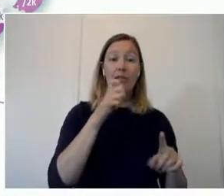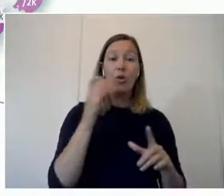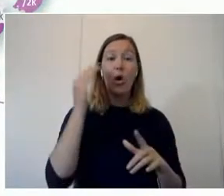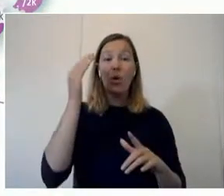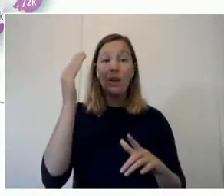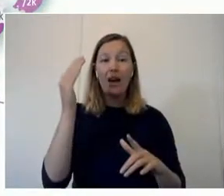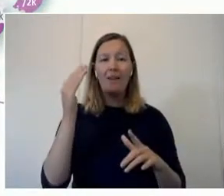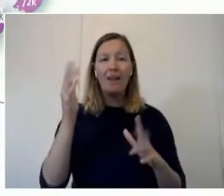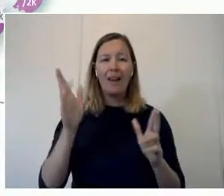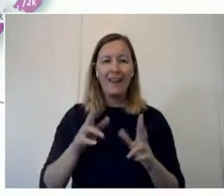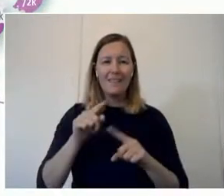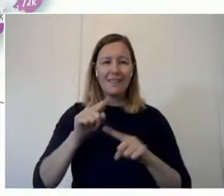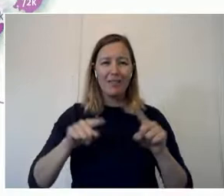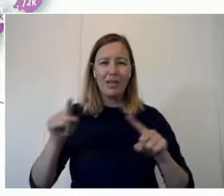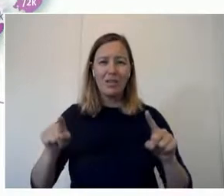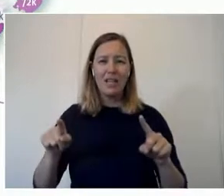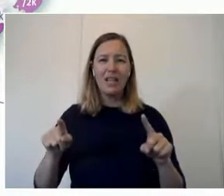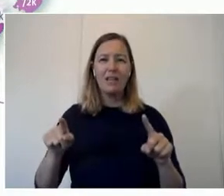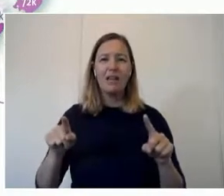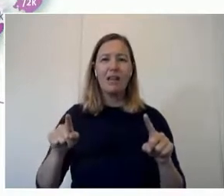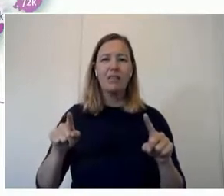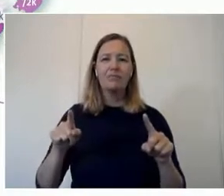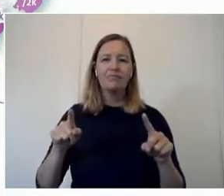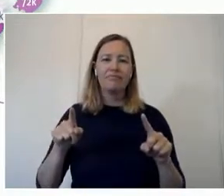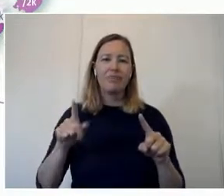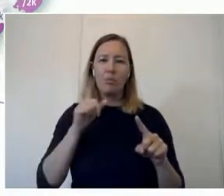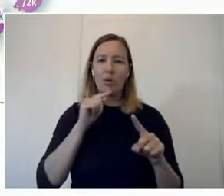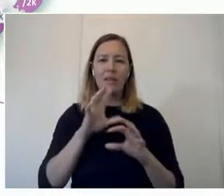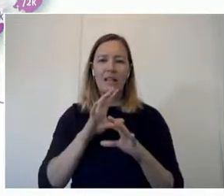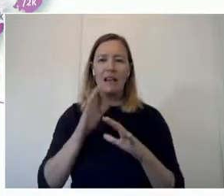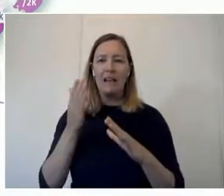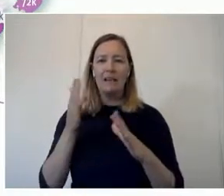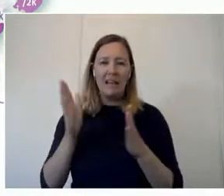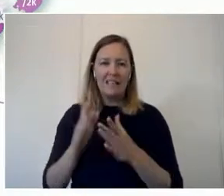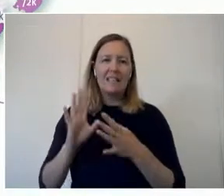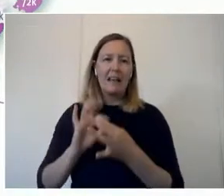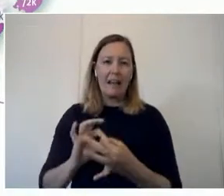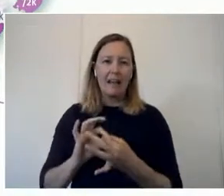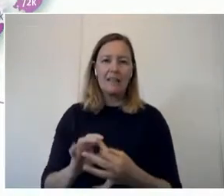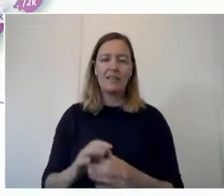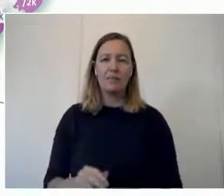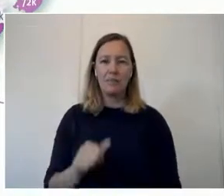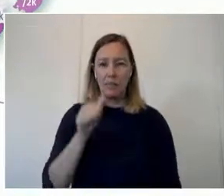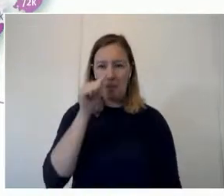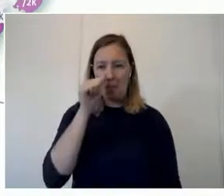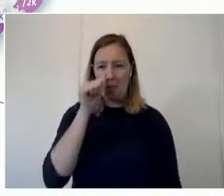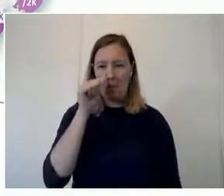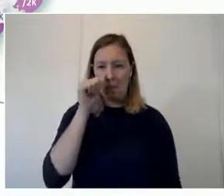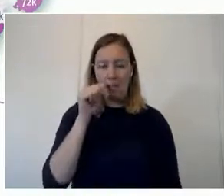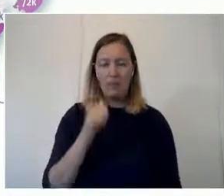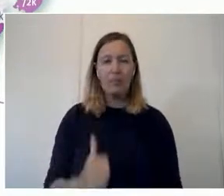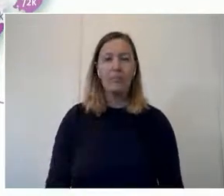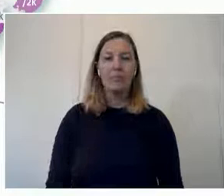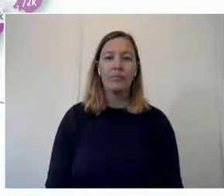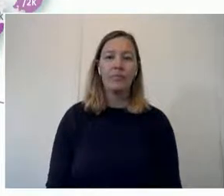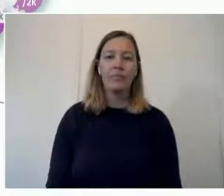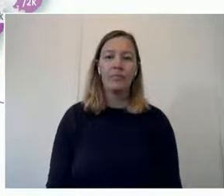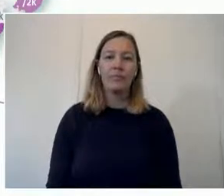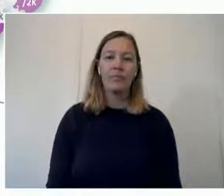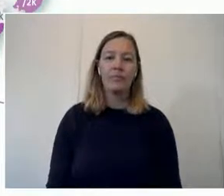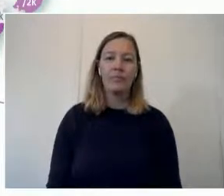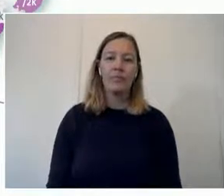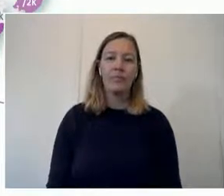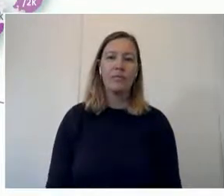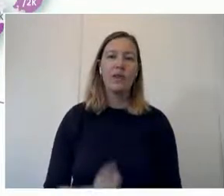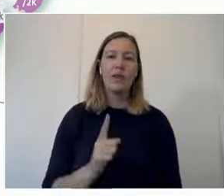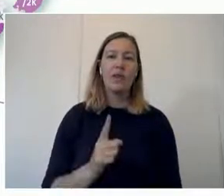to dropped off, or let's be kind and say occasional. But the big growth engine of the